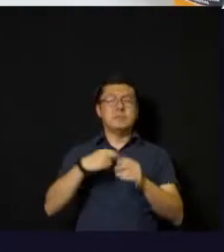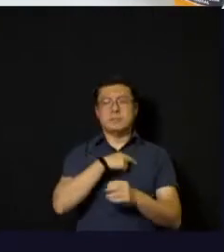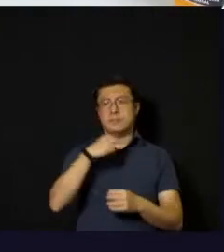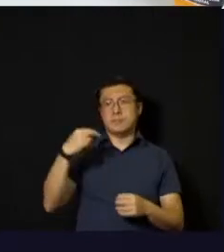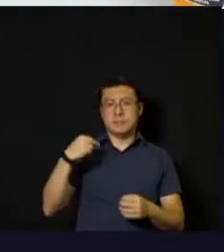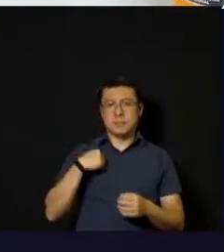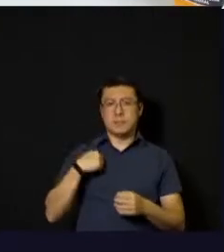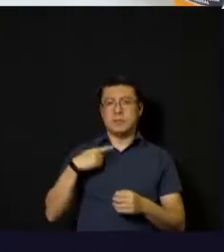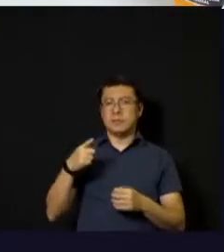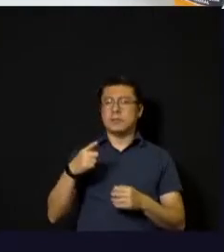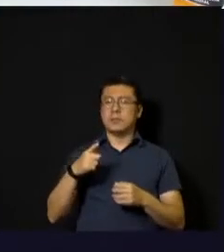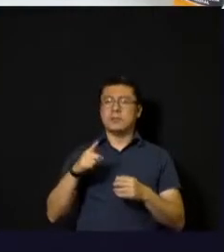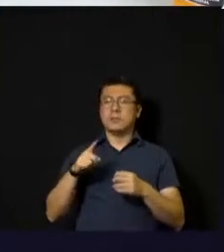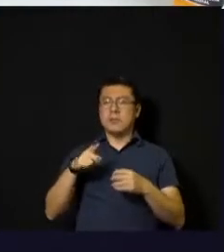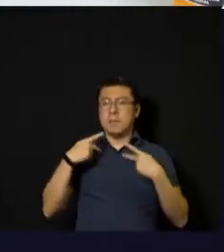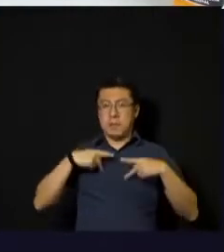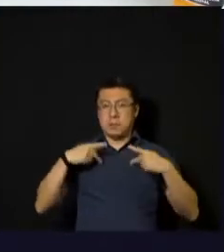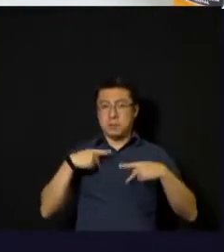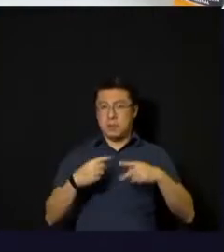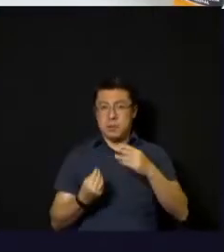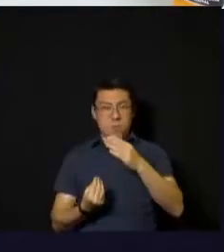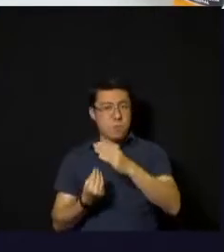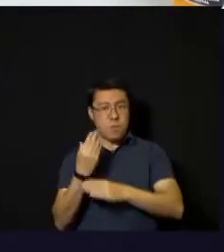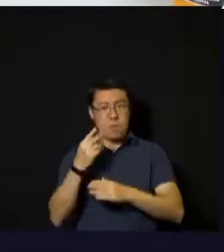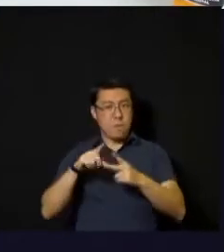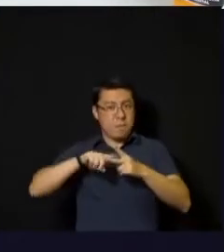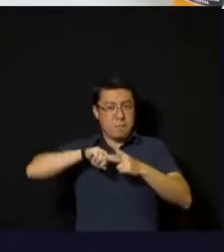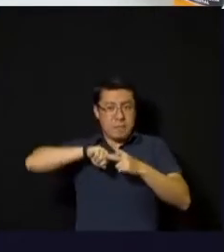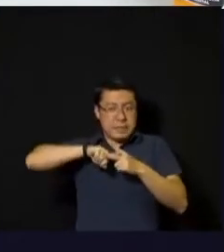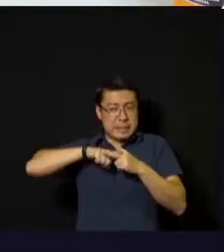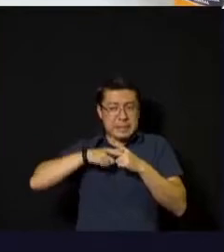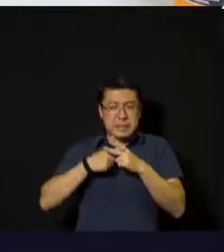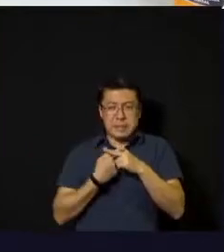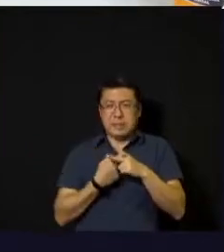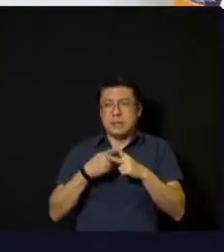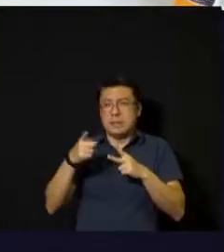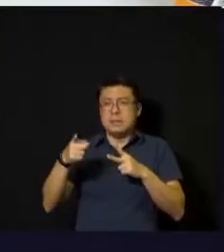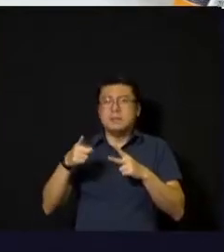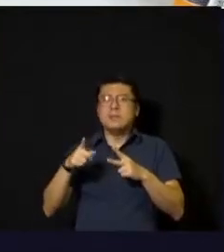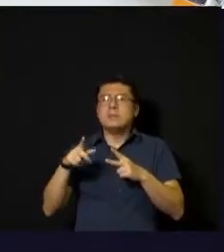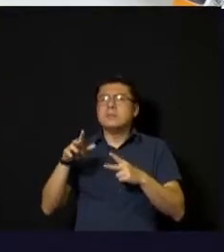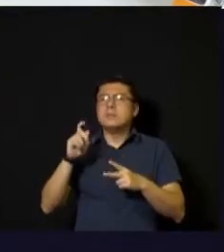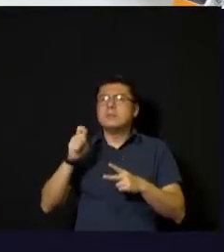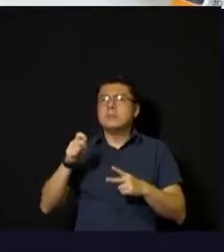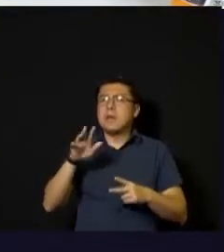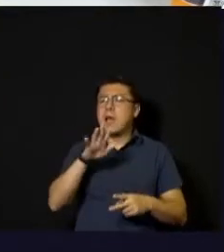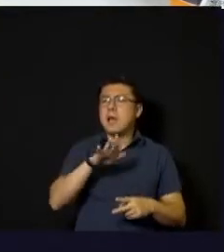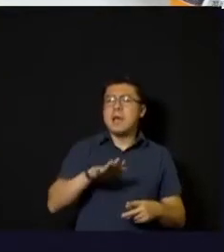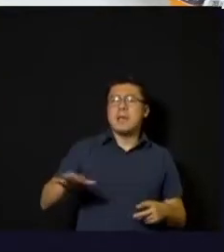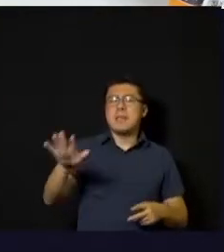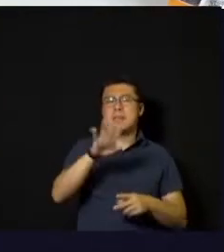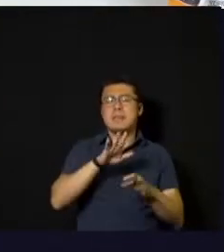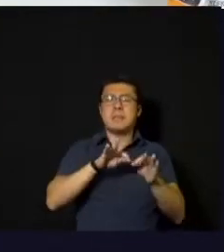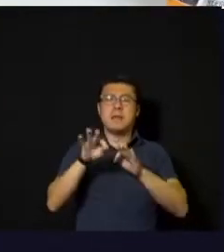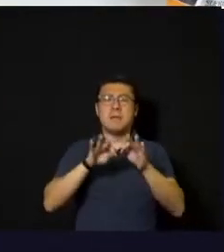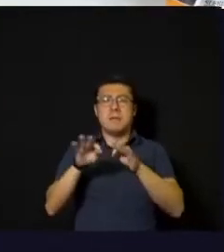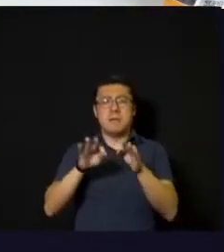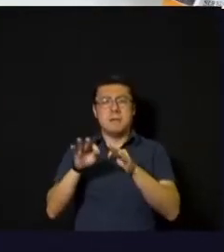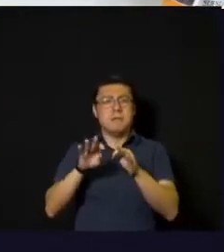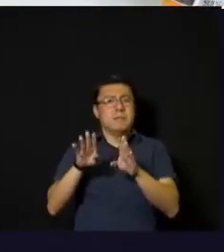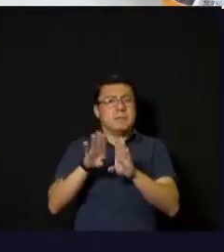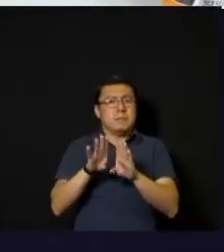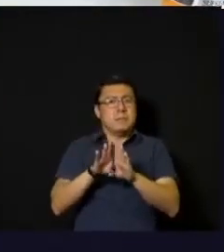we work a lot with a new person, is we talk about the environment.